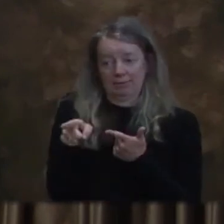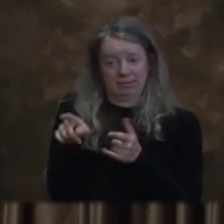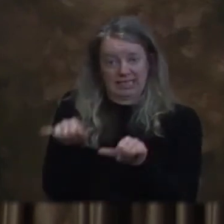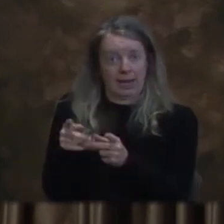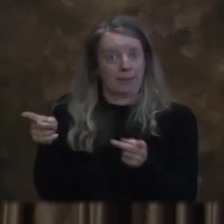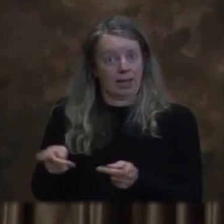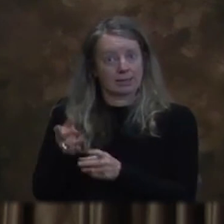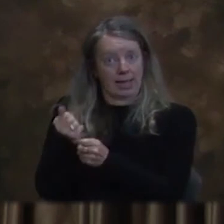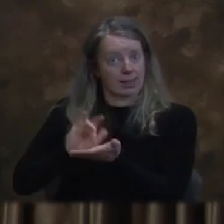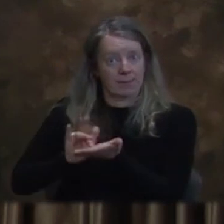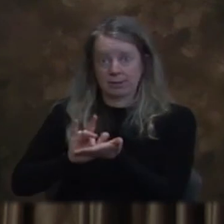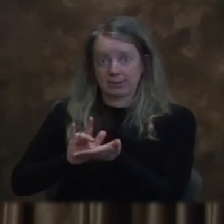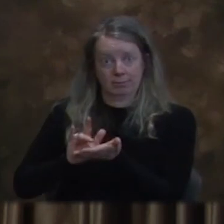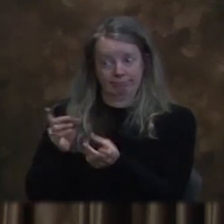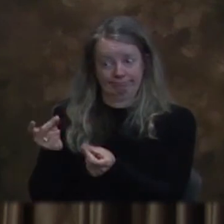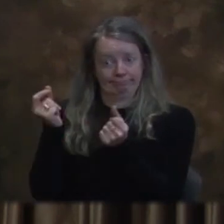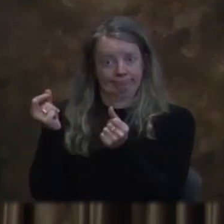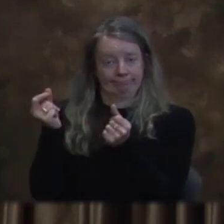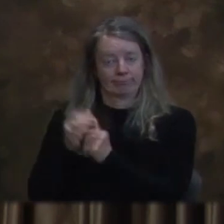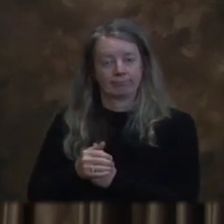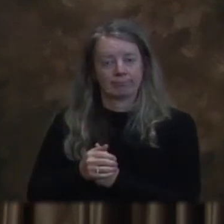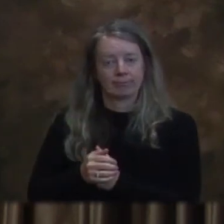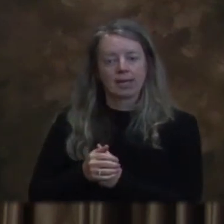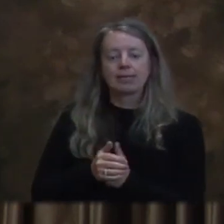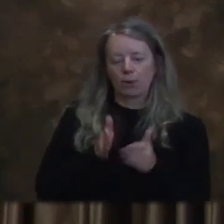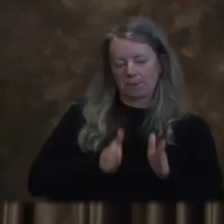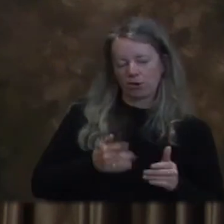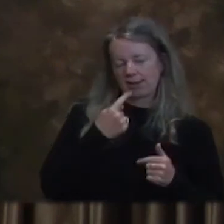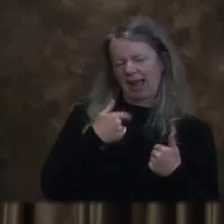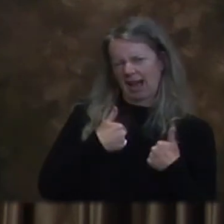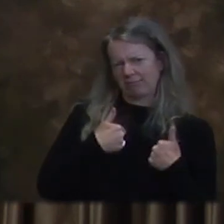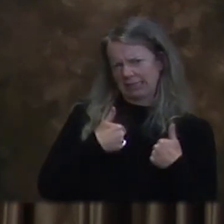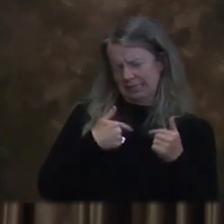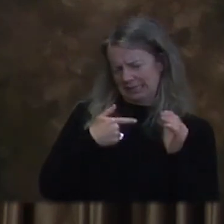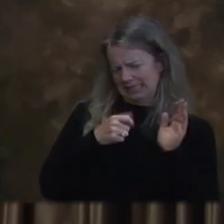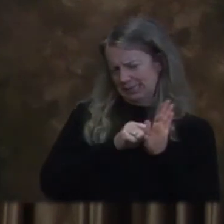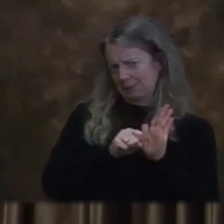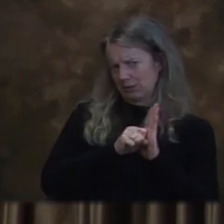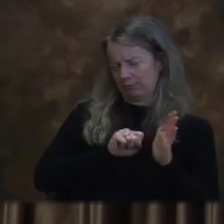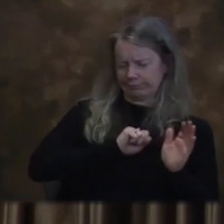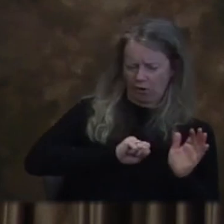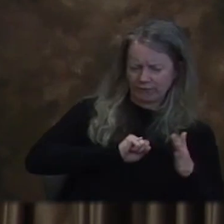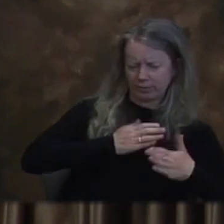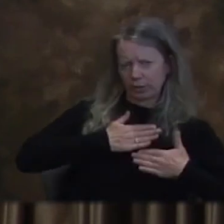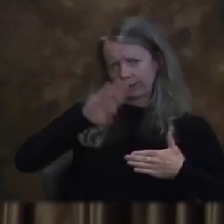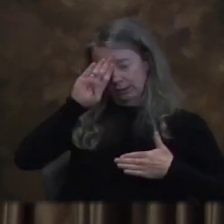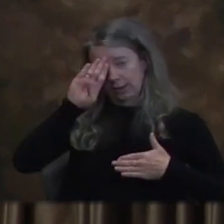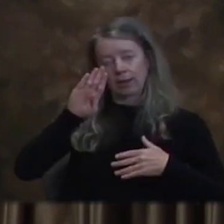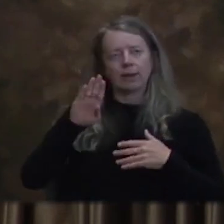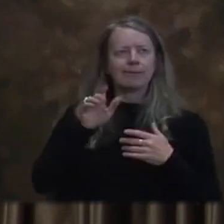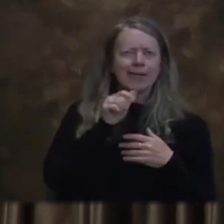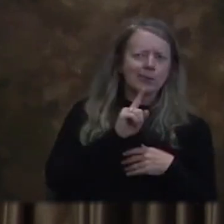in the location. So for folks who say, I just have symptoms and I'm not really sure, you can find one of those test to